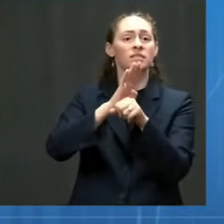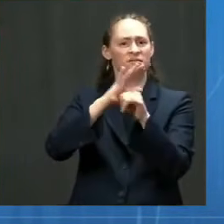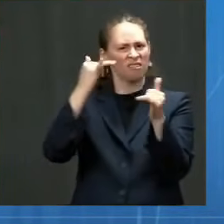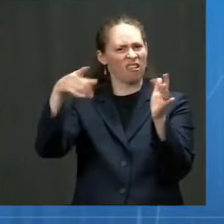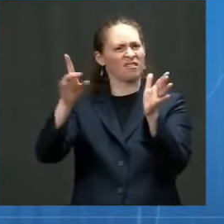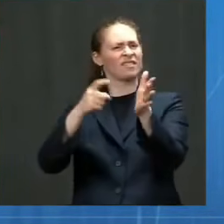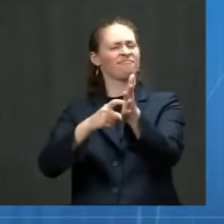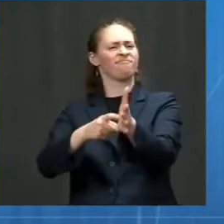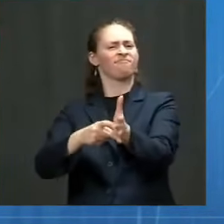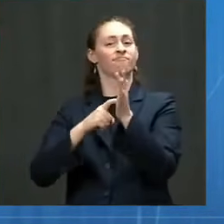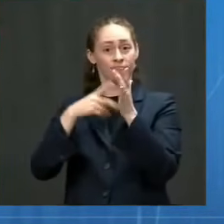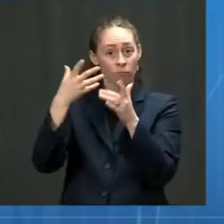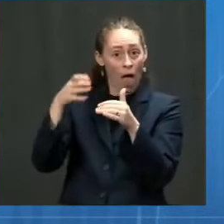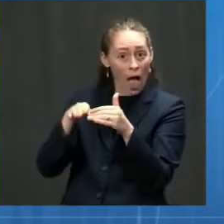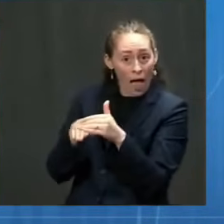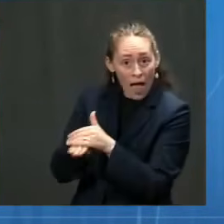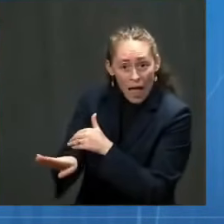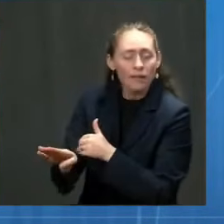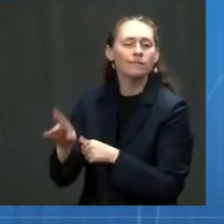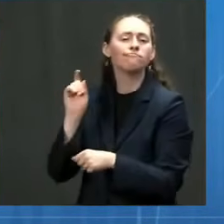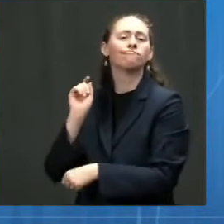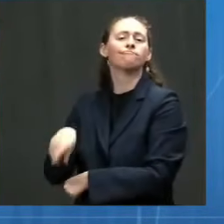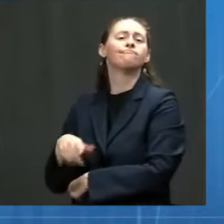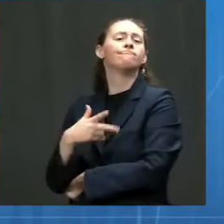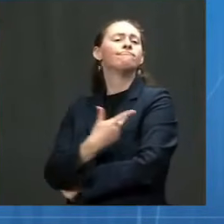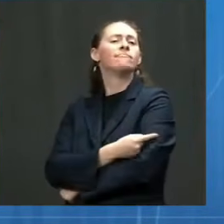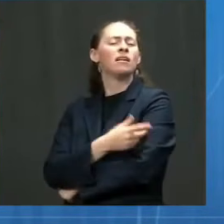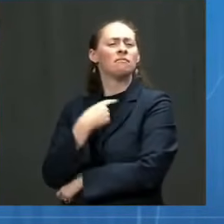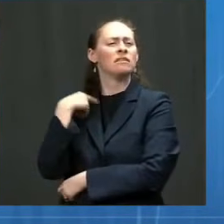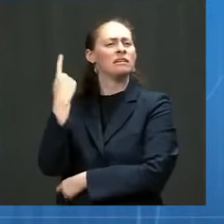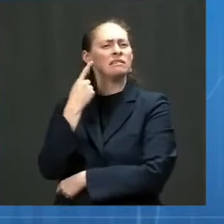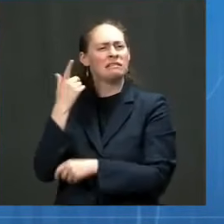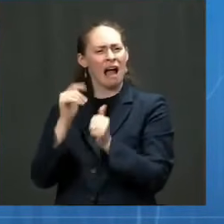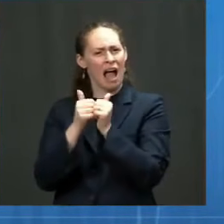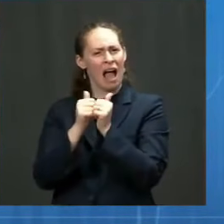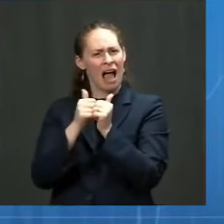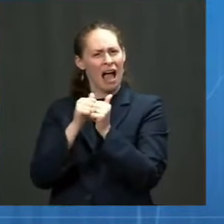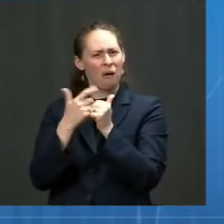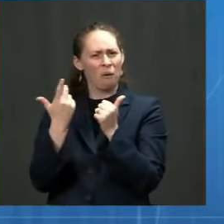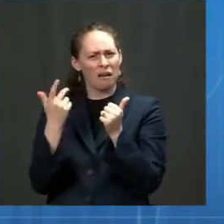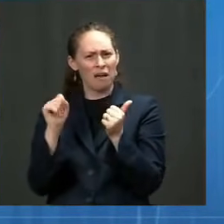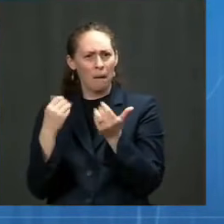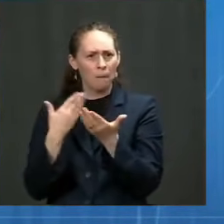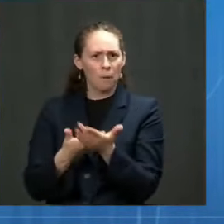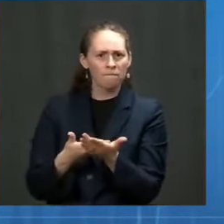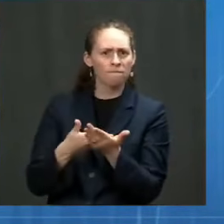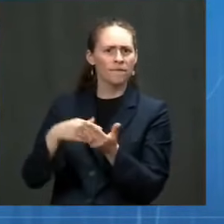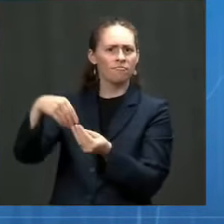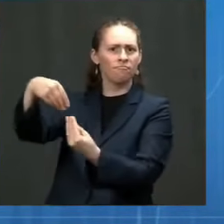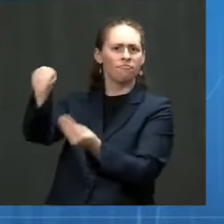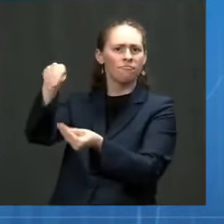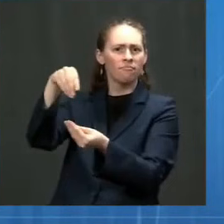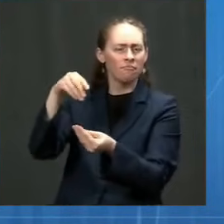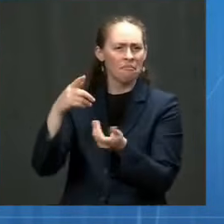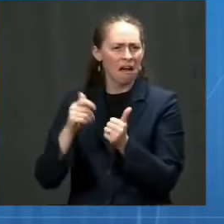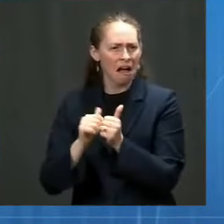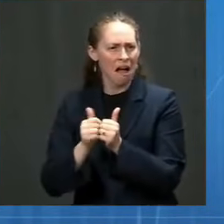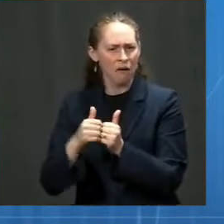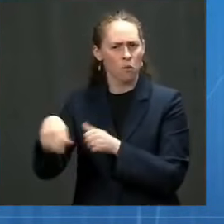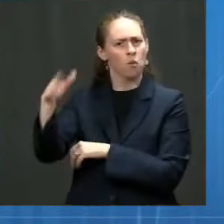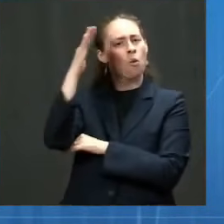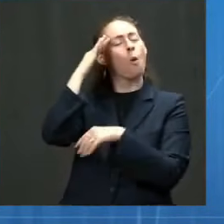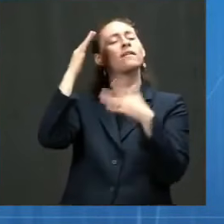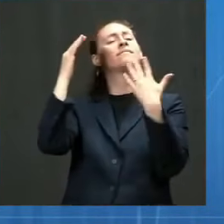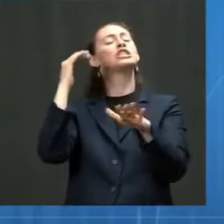to be vaccinated. How are these businesses supposed to do vaccine verification? Is it Wild West out there,